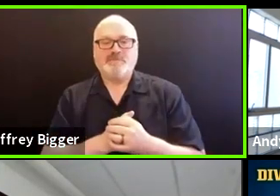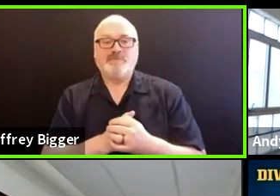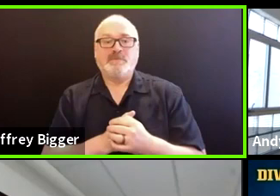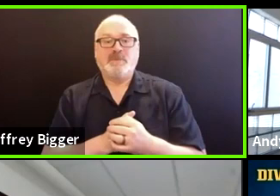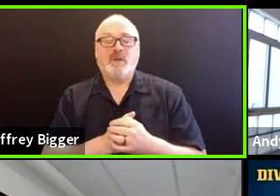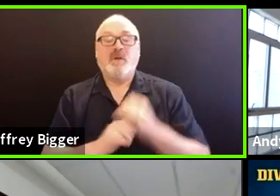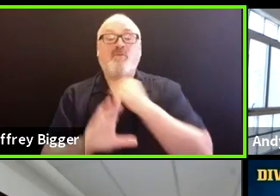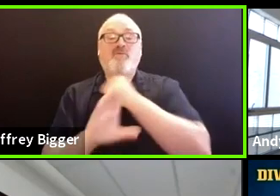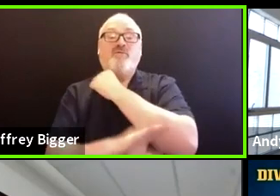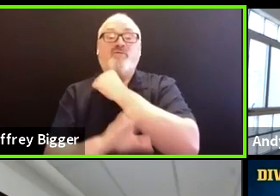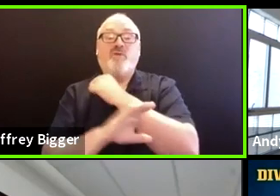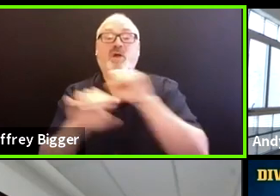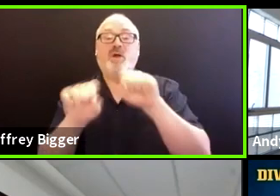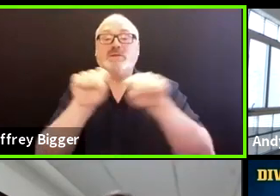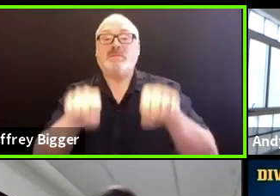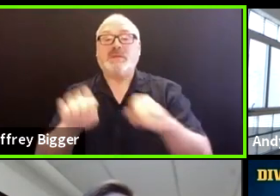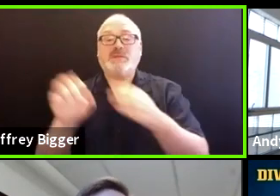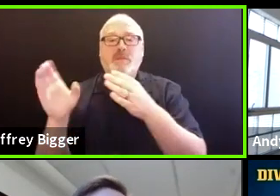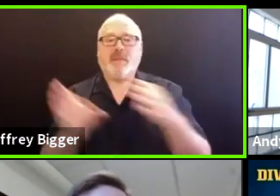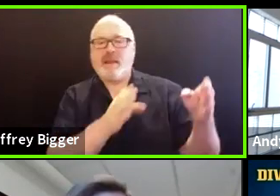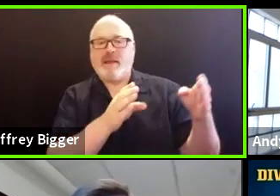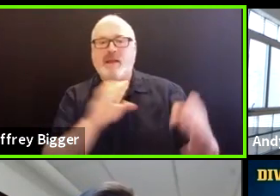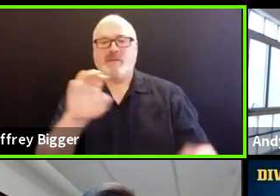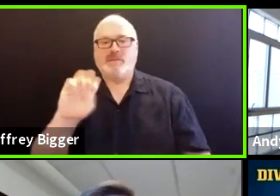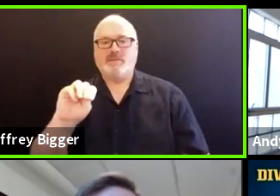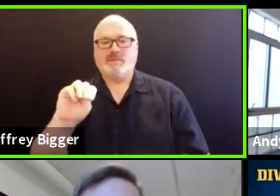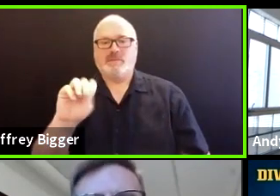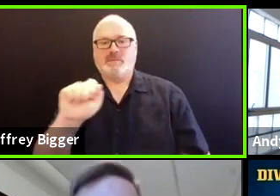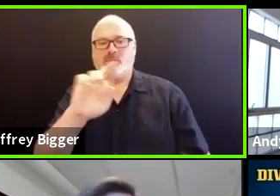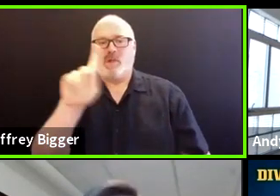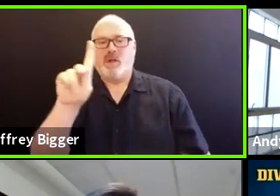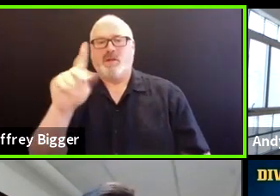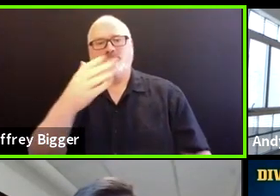semester planning. Mark?